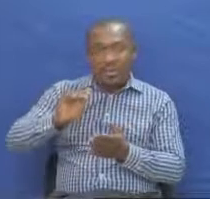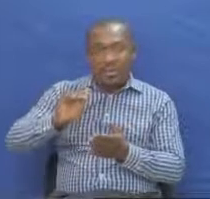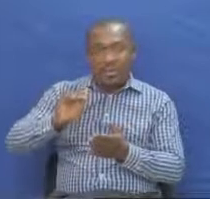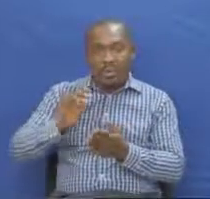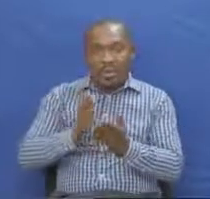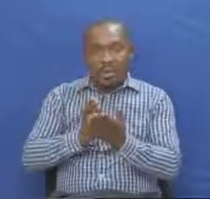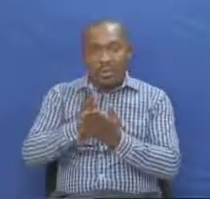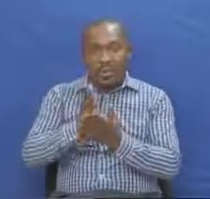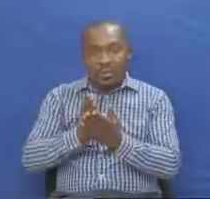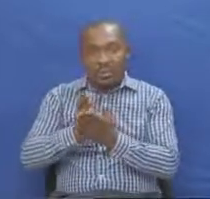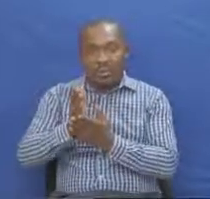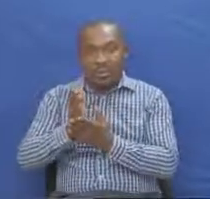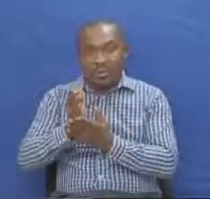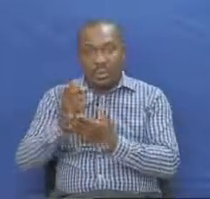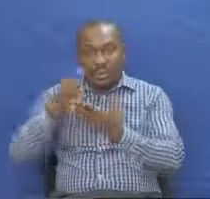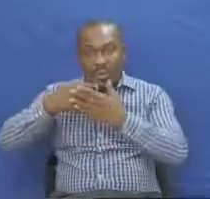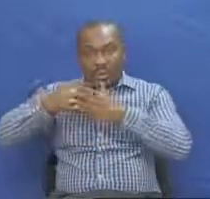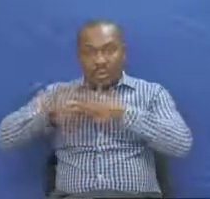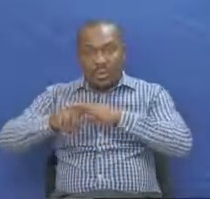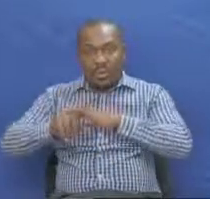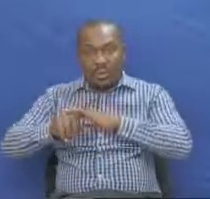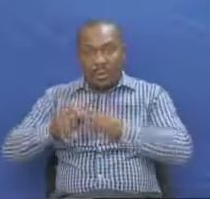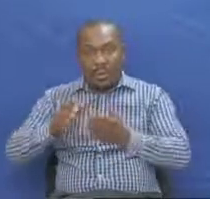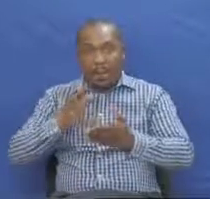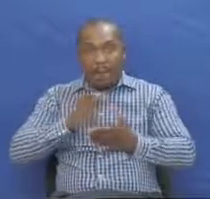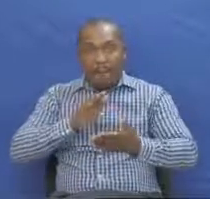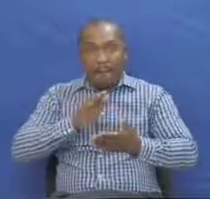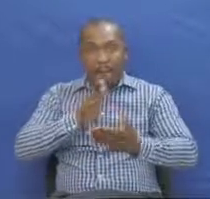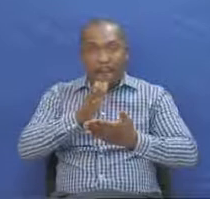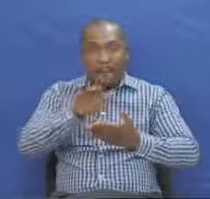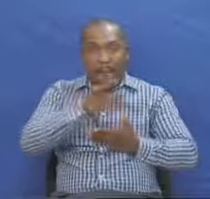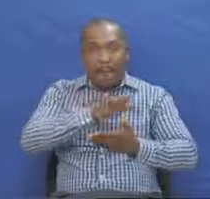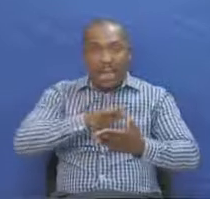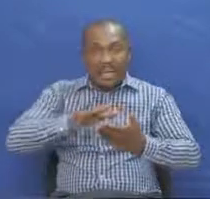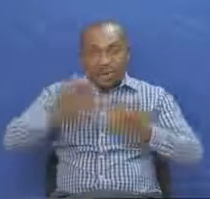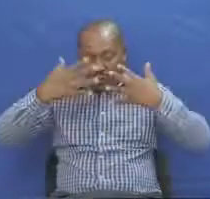The type of growth by which